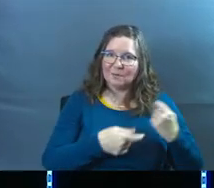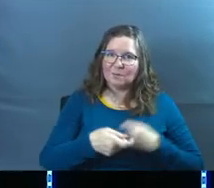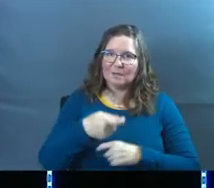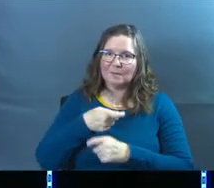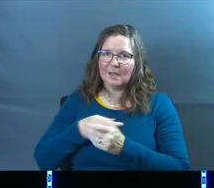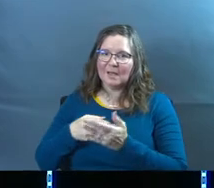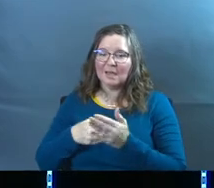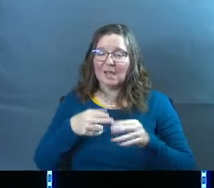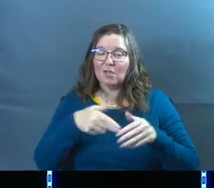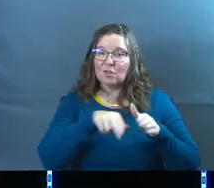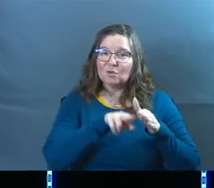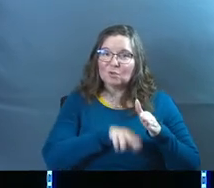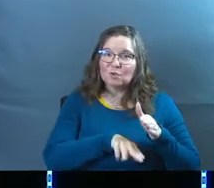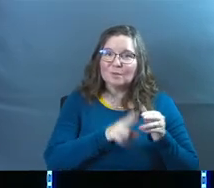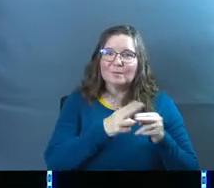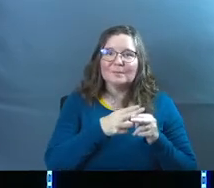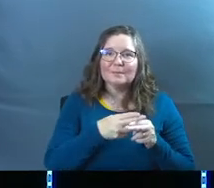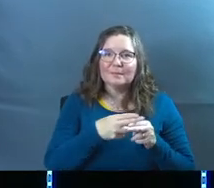The tomb is temporary.